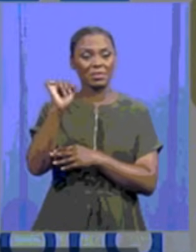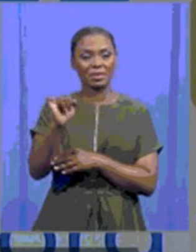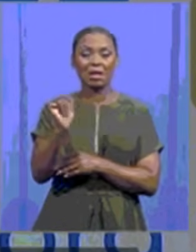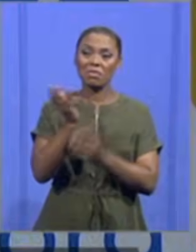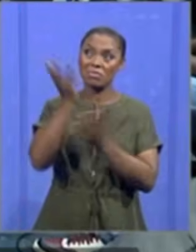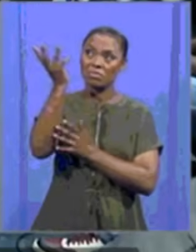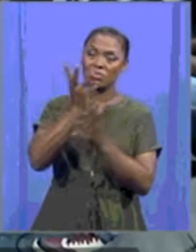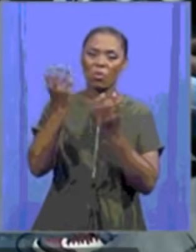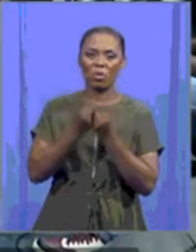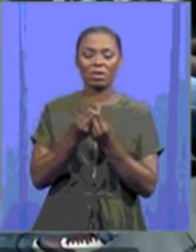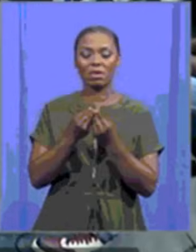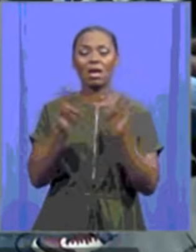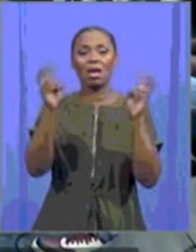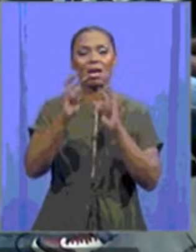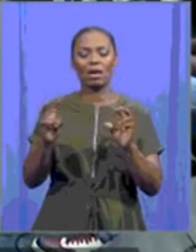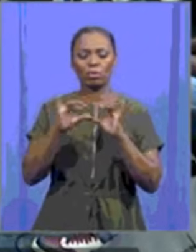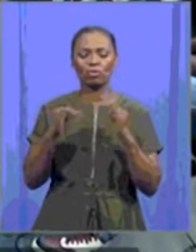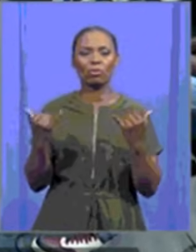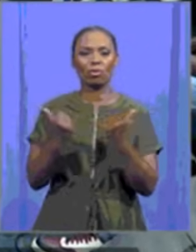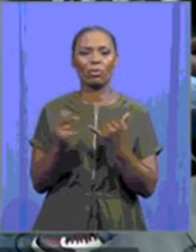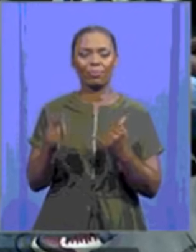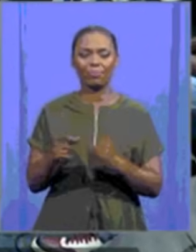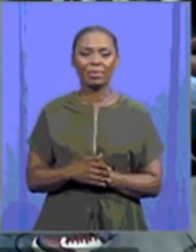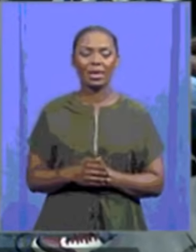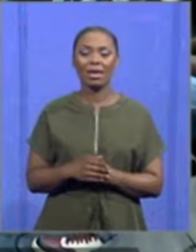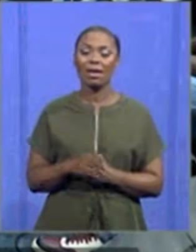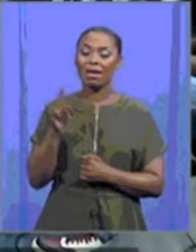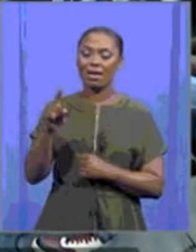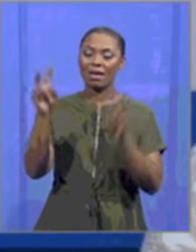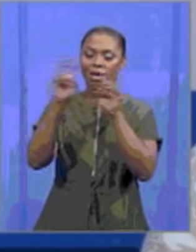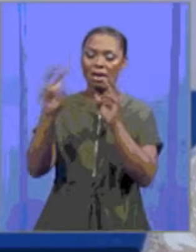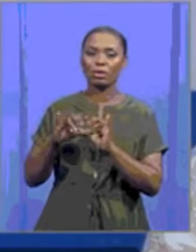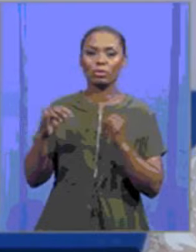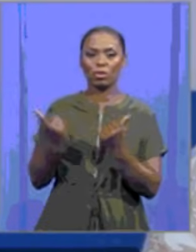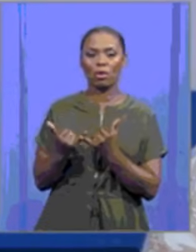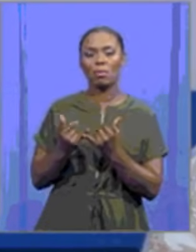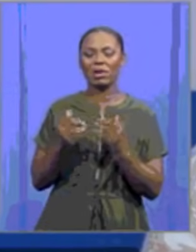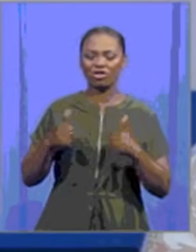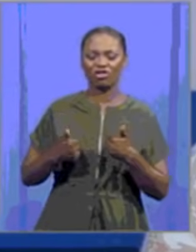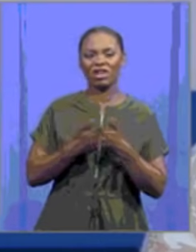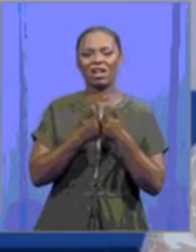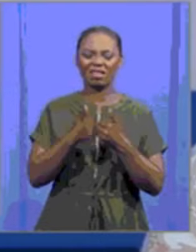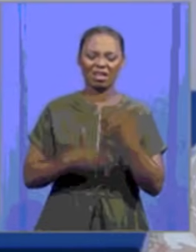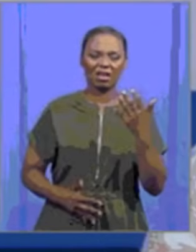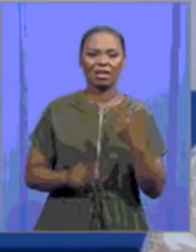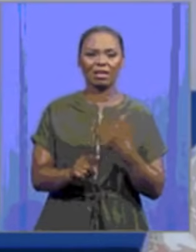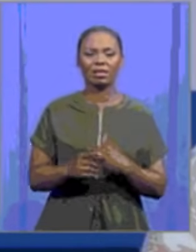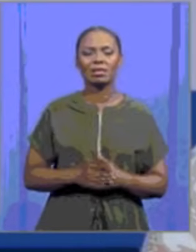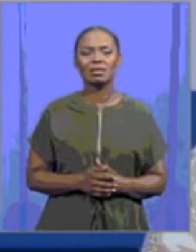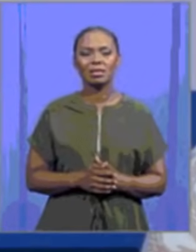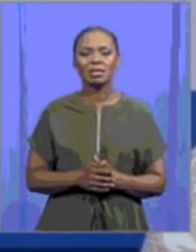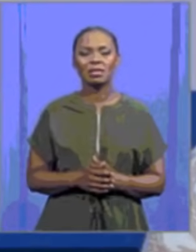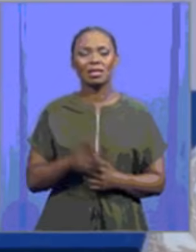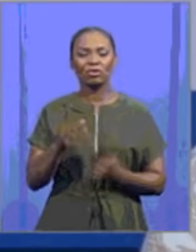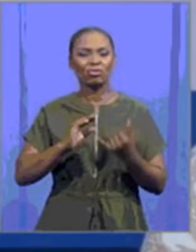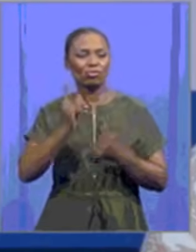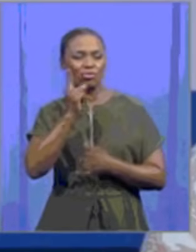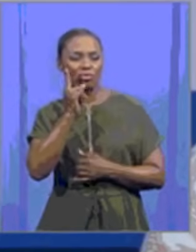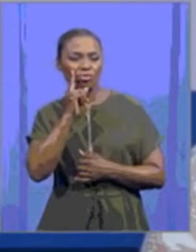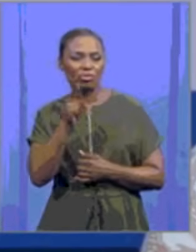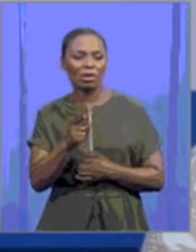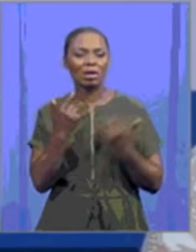ESCOM, and with ESCOM facing the challenges that we all know, they've tried to look at